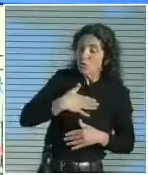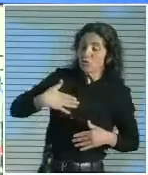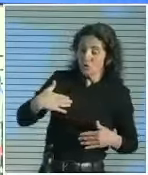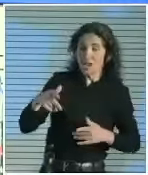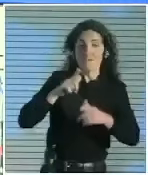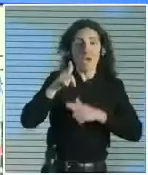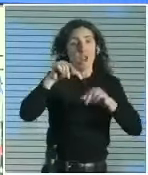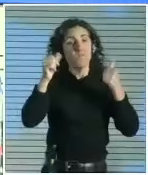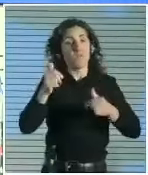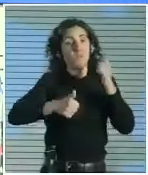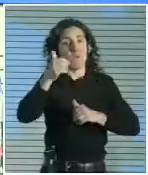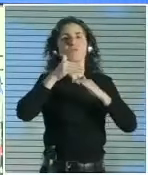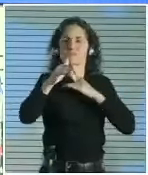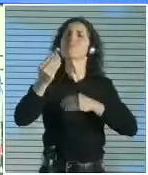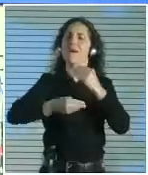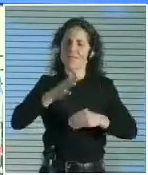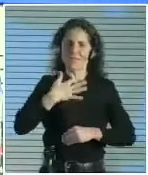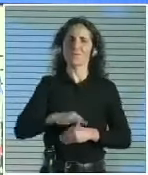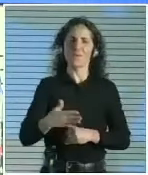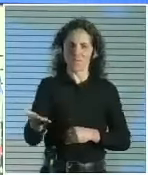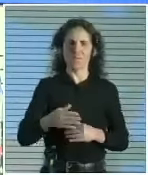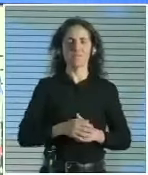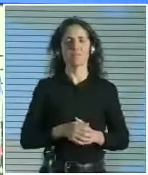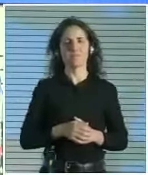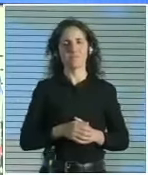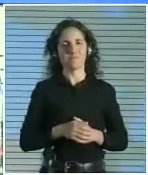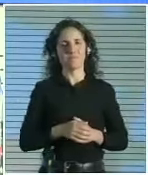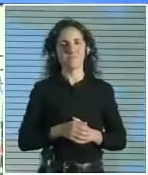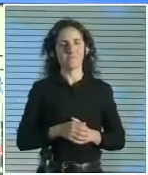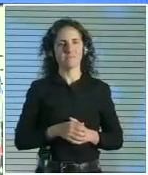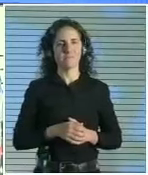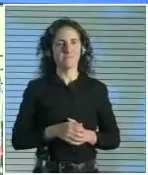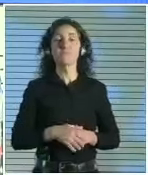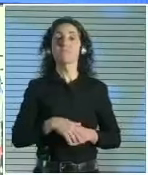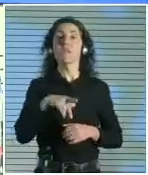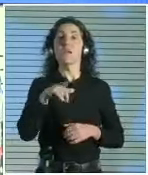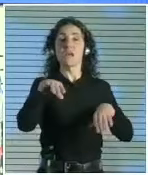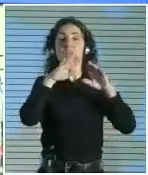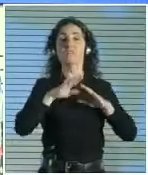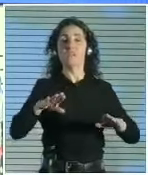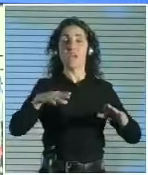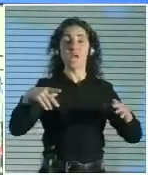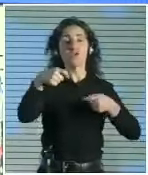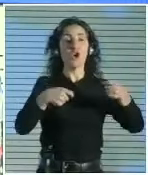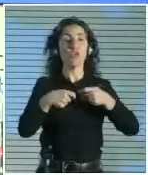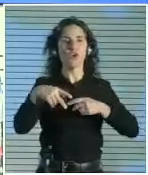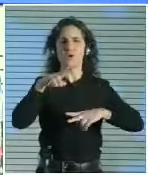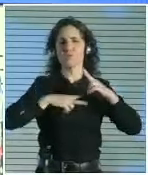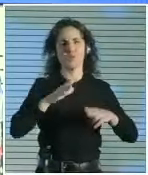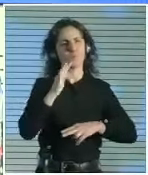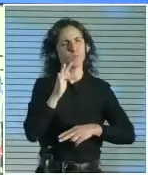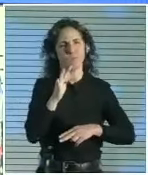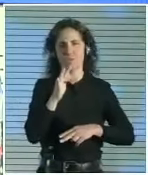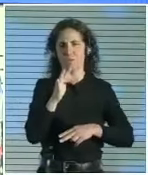So the uptake, we have seen a very largely positive response from our partners. The program started 18 months ago. We have now 1.3